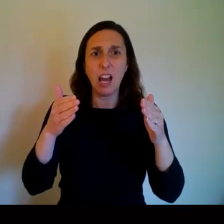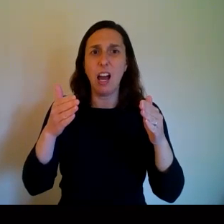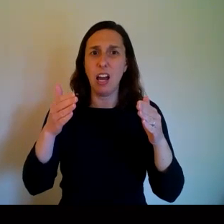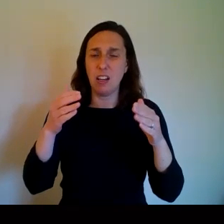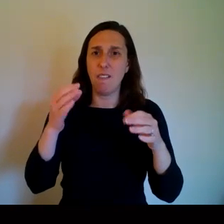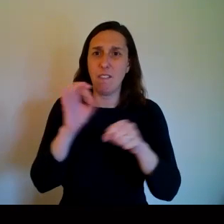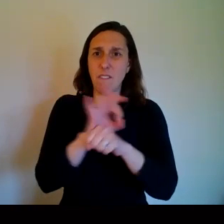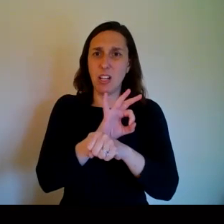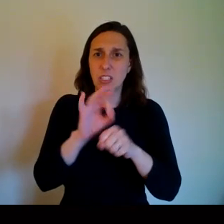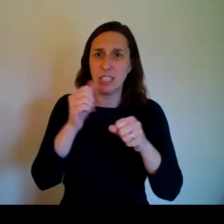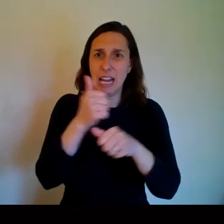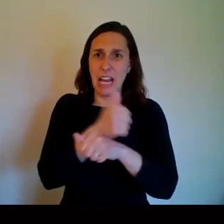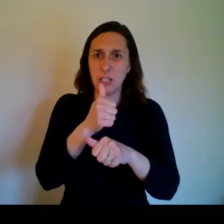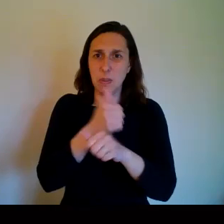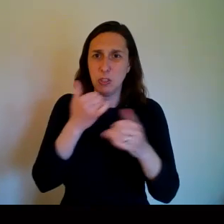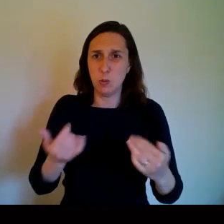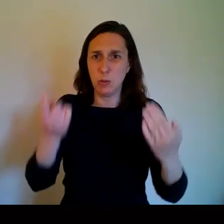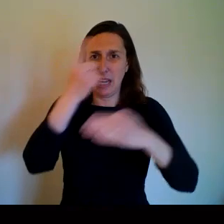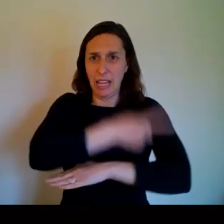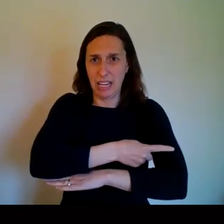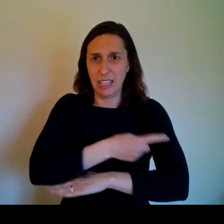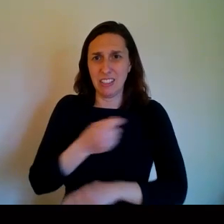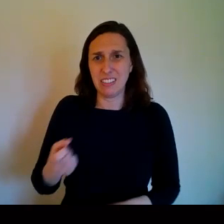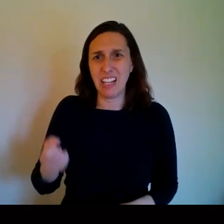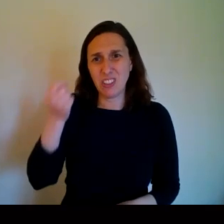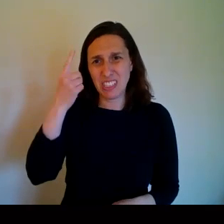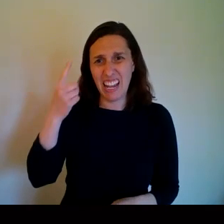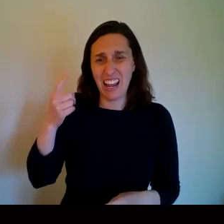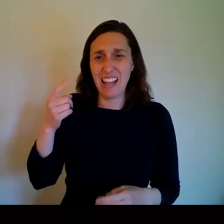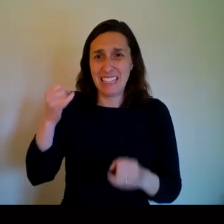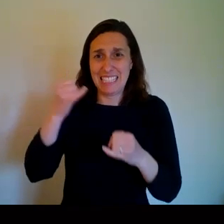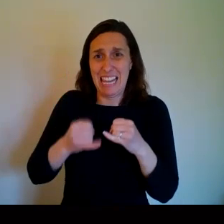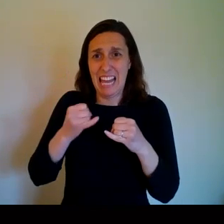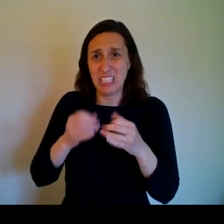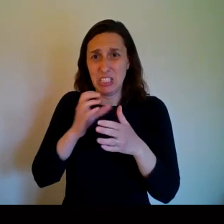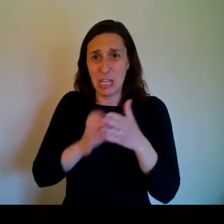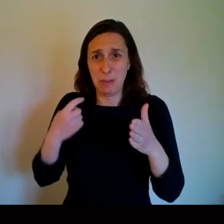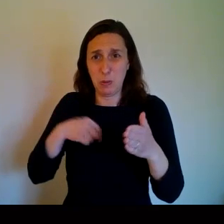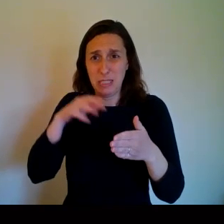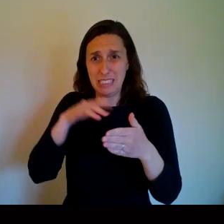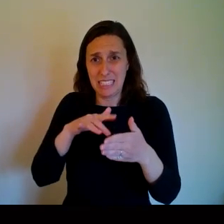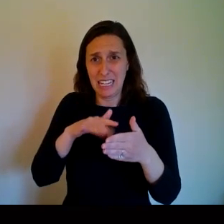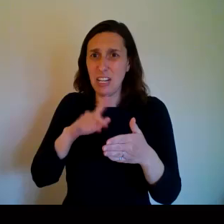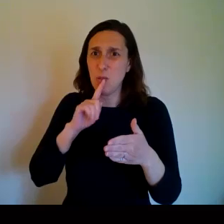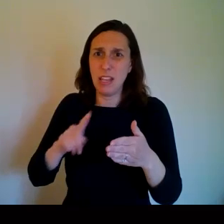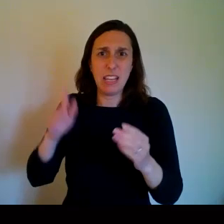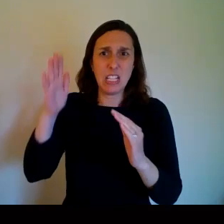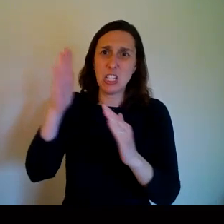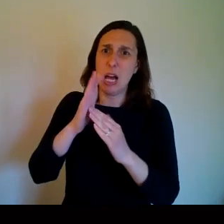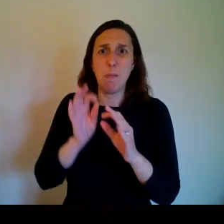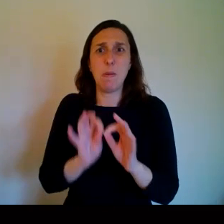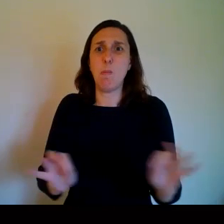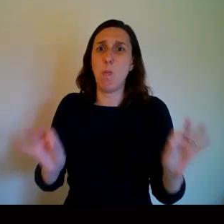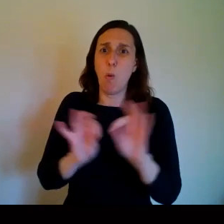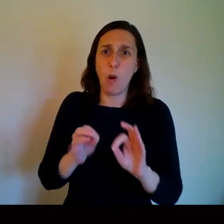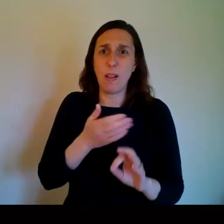chapter, the culmination of it, is probably the most important thing you can learn in a class like this. There's a